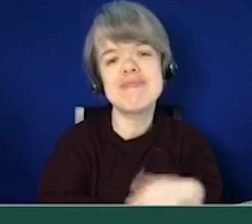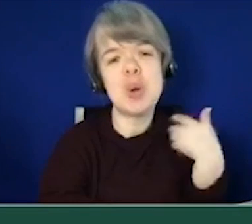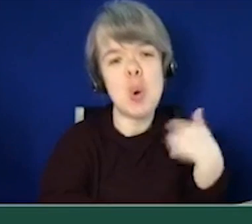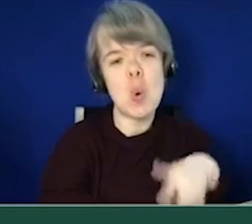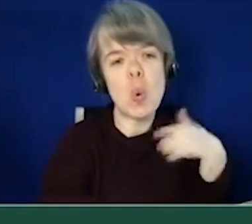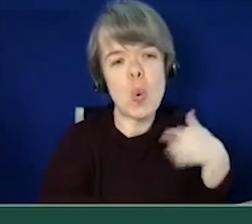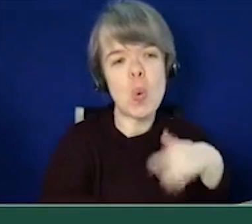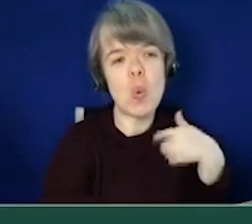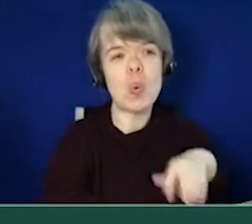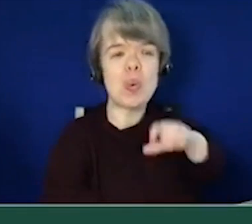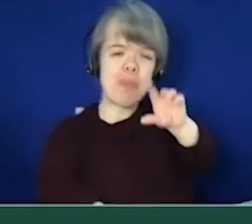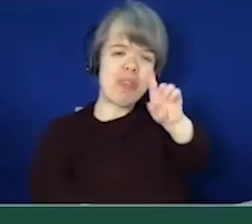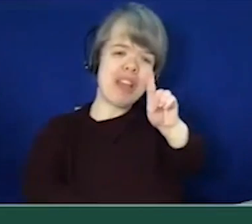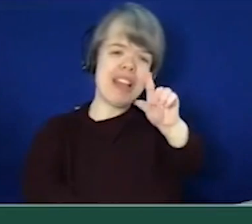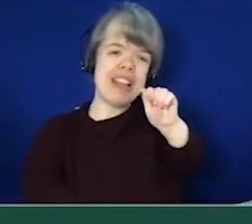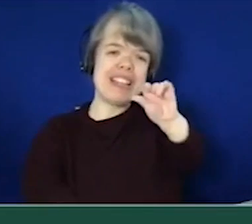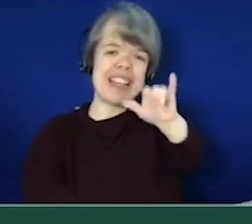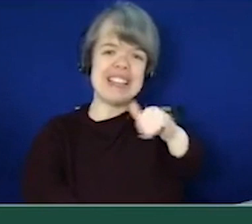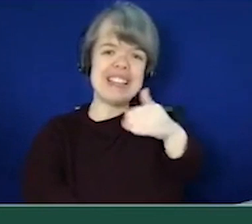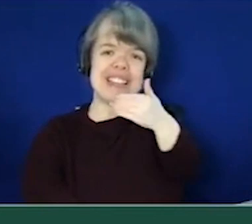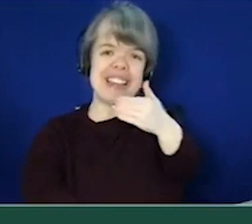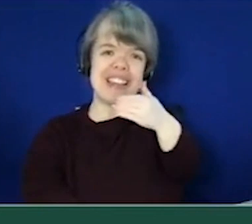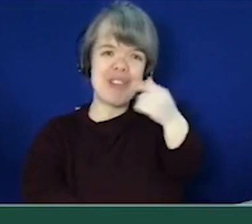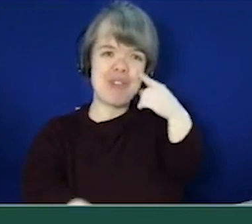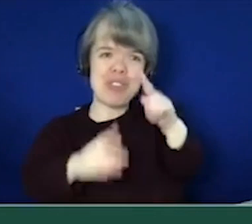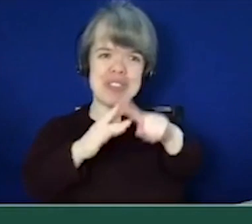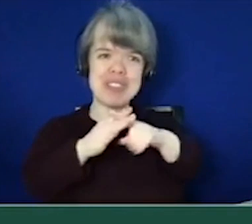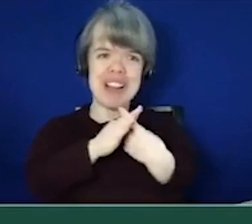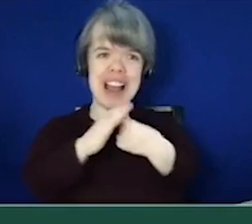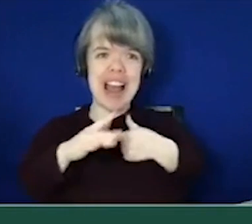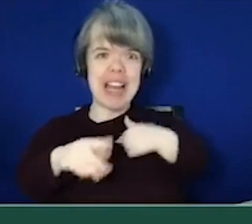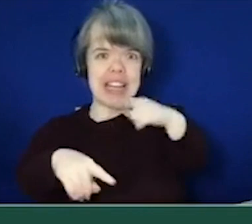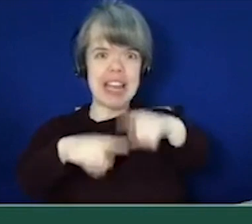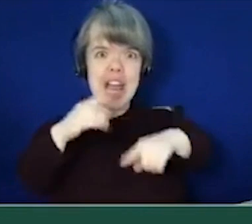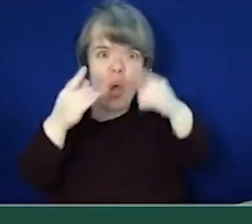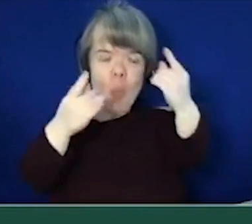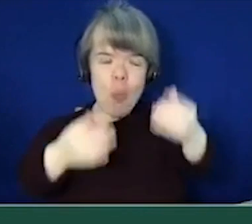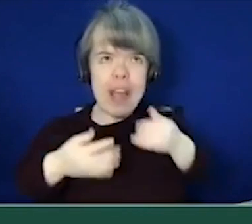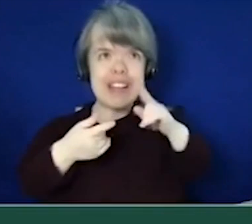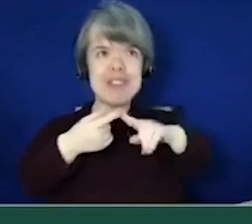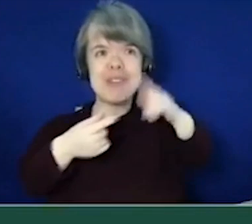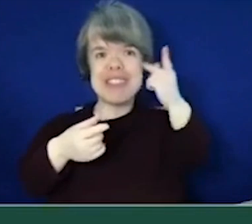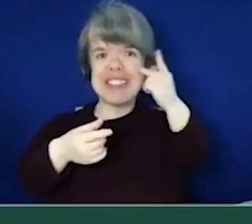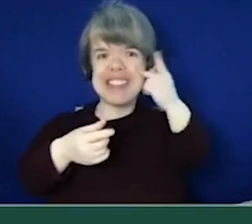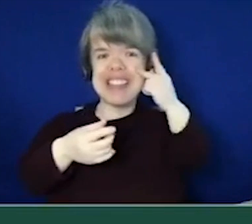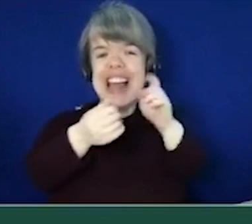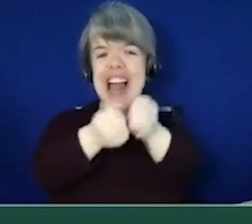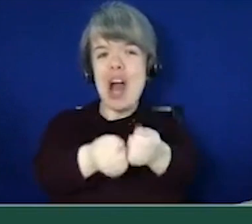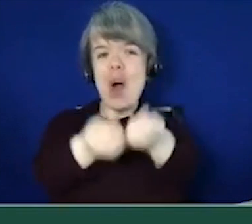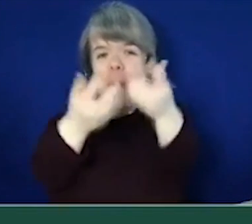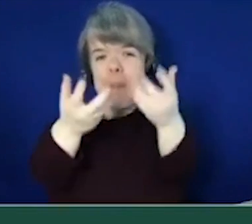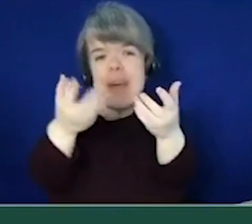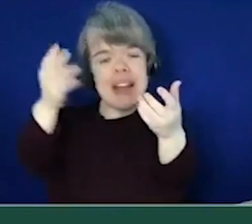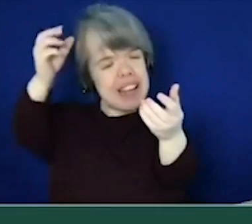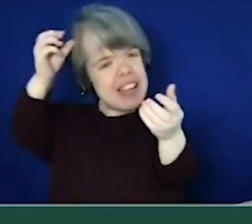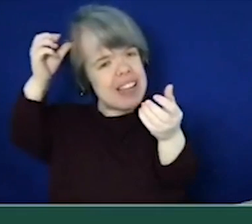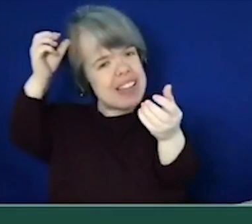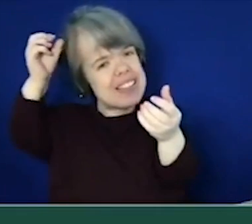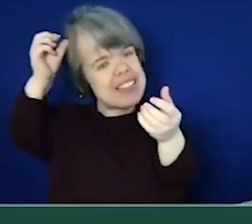stores they could, all the culture and their love in the community and their coffee. Proud Starbucks partners. There was no